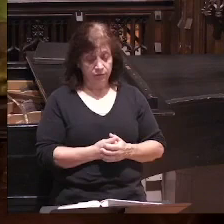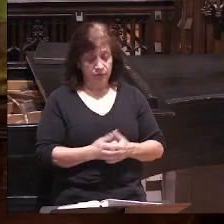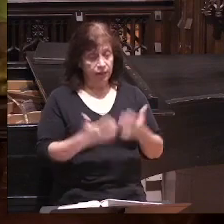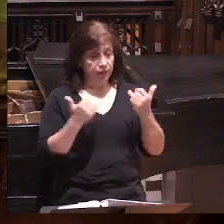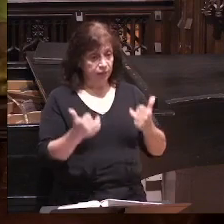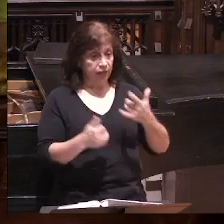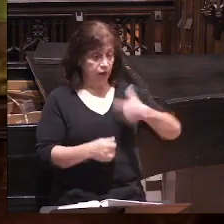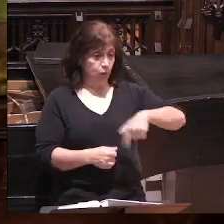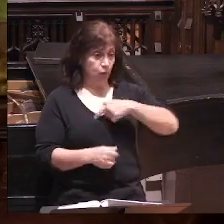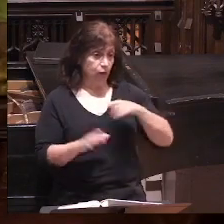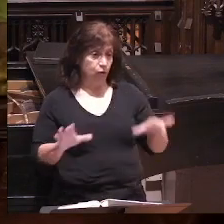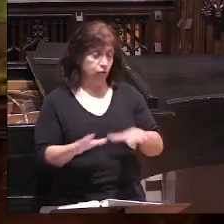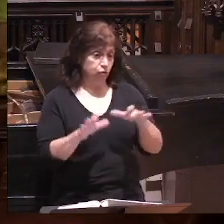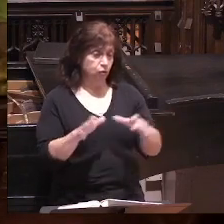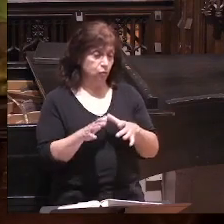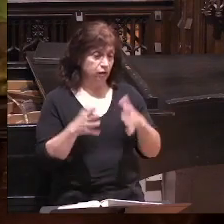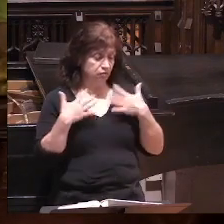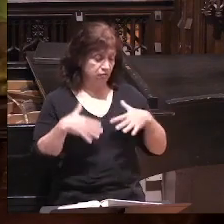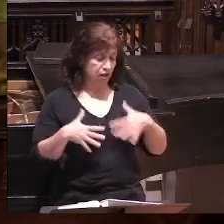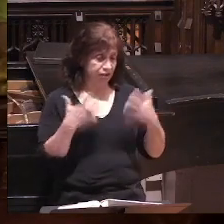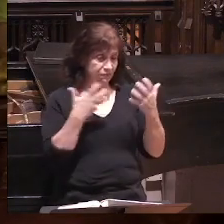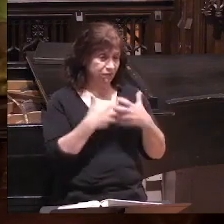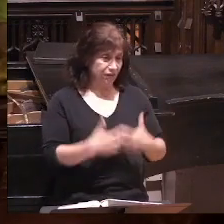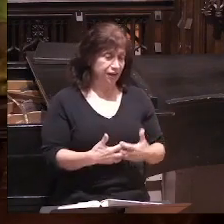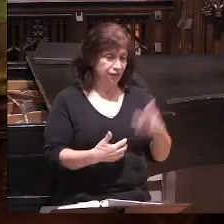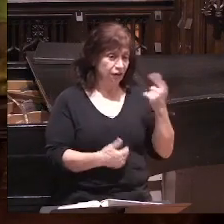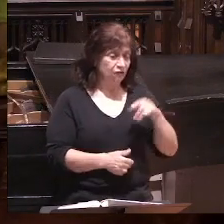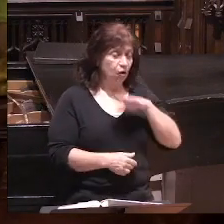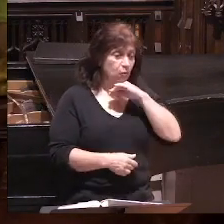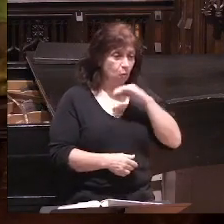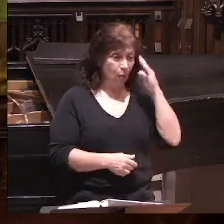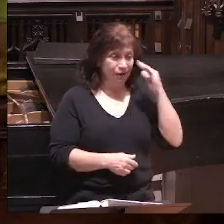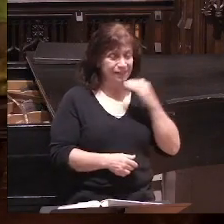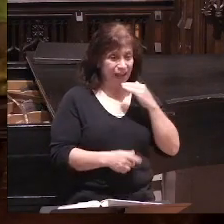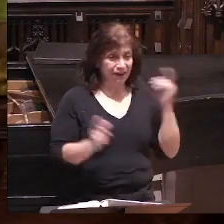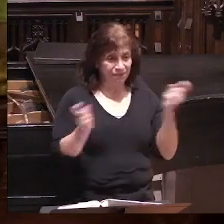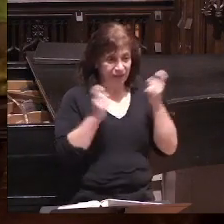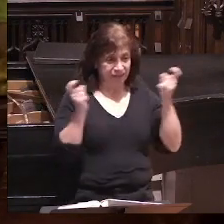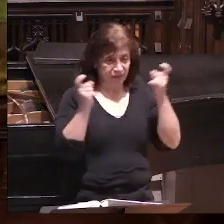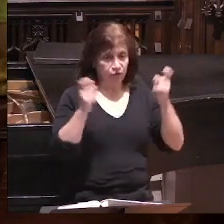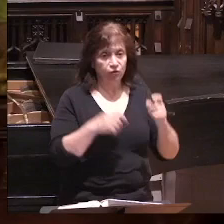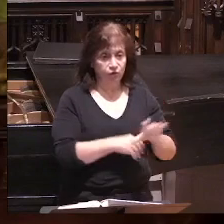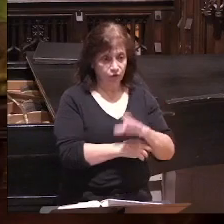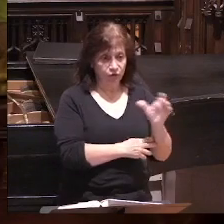Today we are doing costume fittings for the Boar's Head and Yule Log Festival,